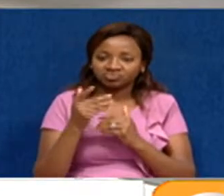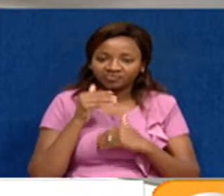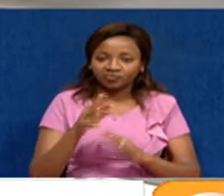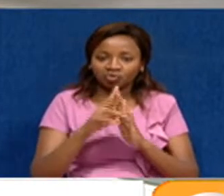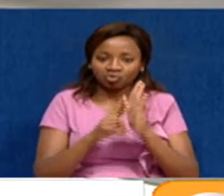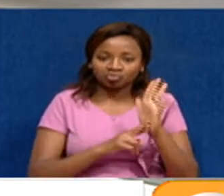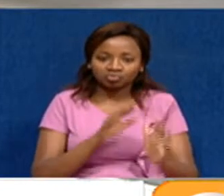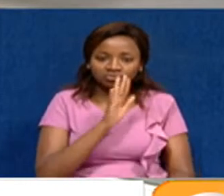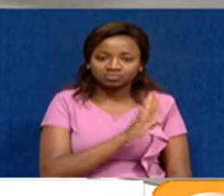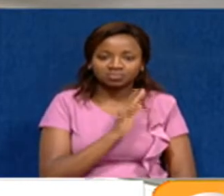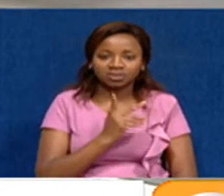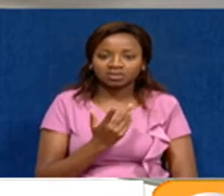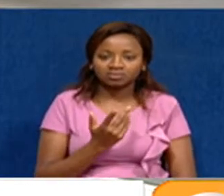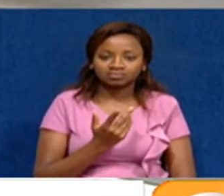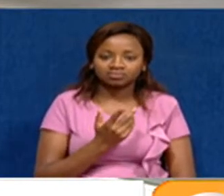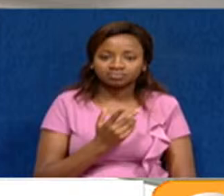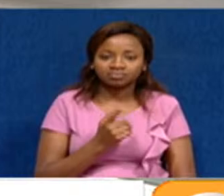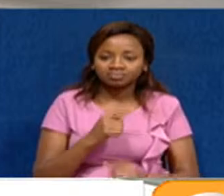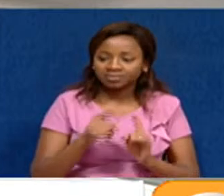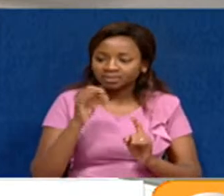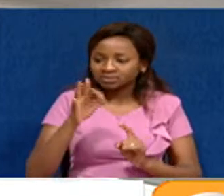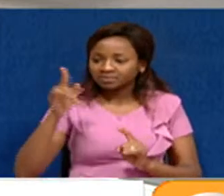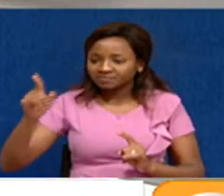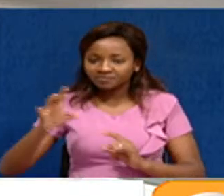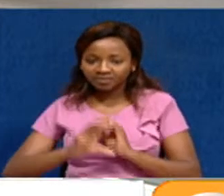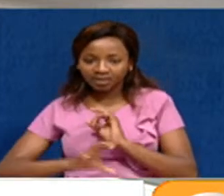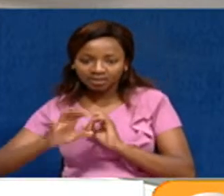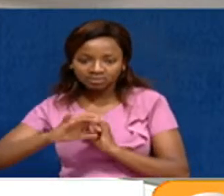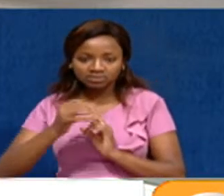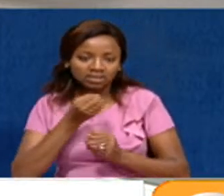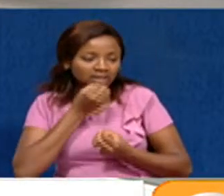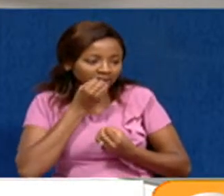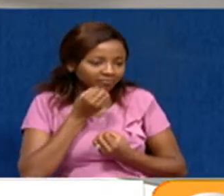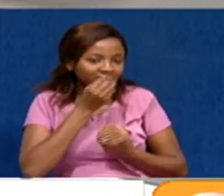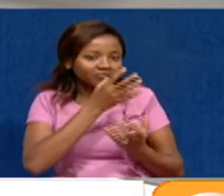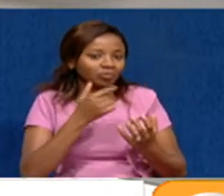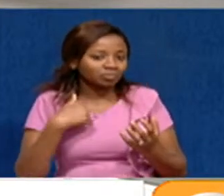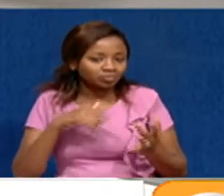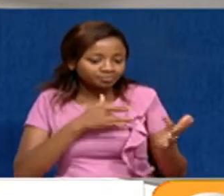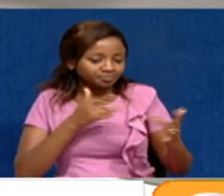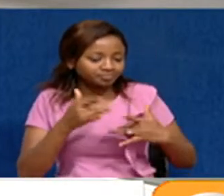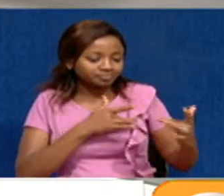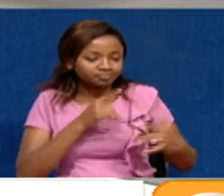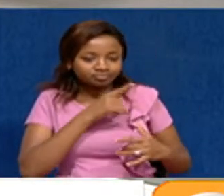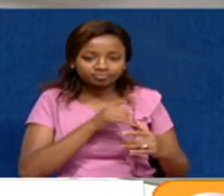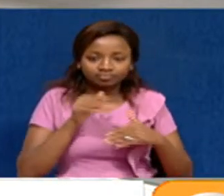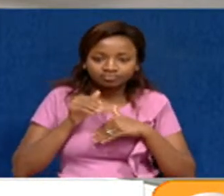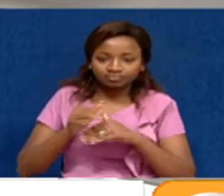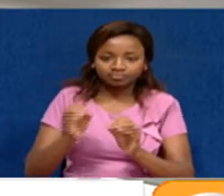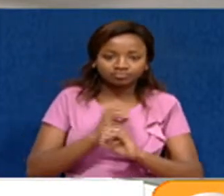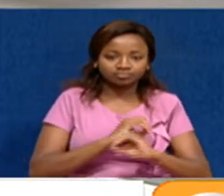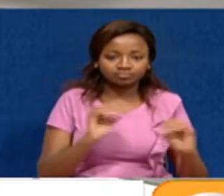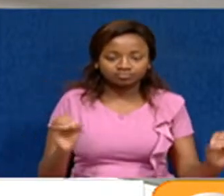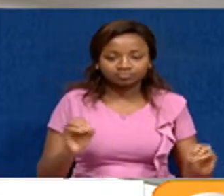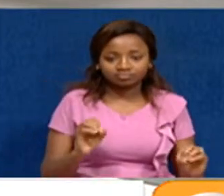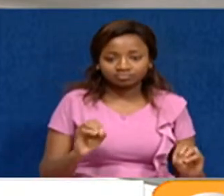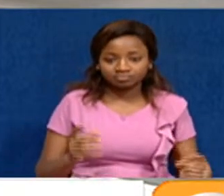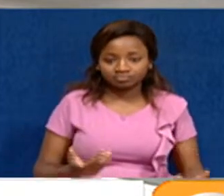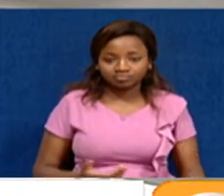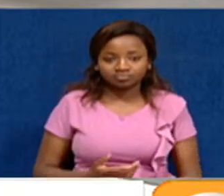have no say in what happens, if a country is concerned about the activities of a national team?